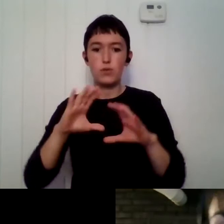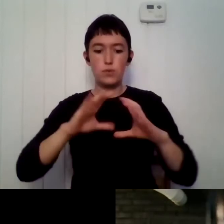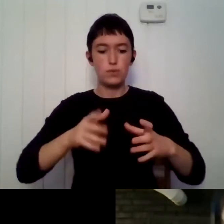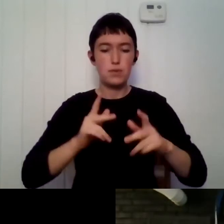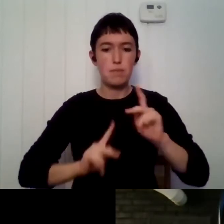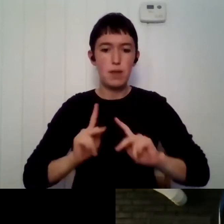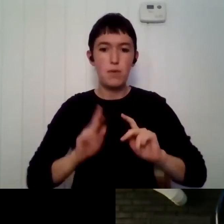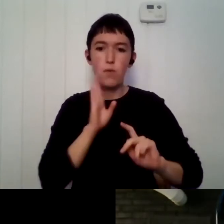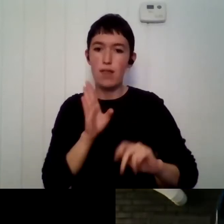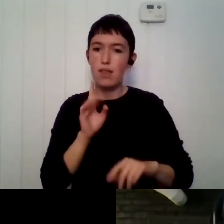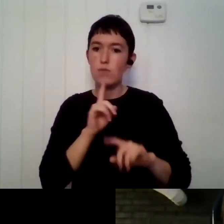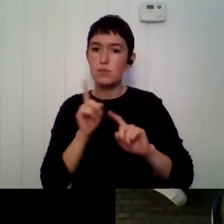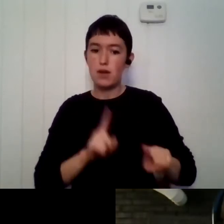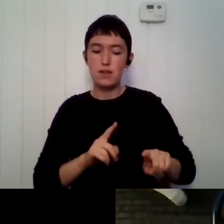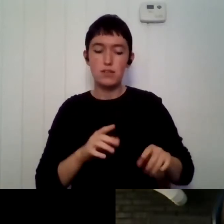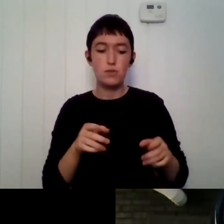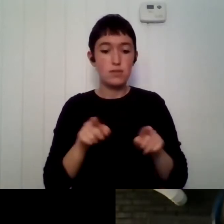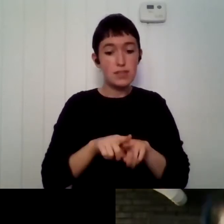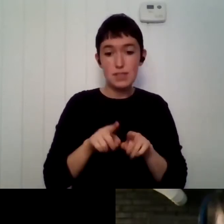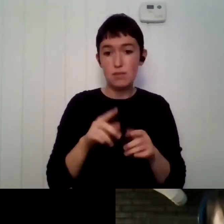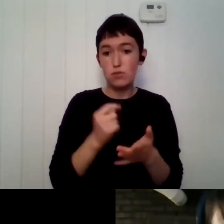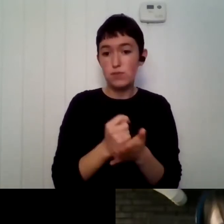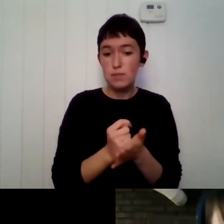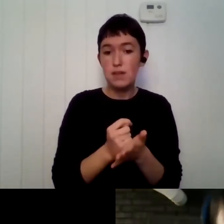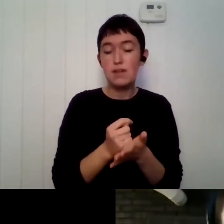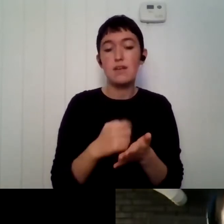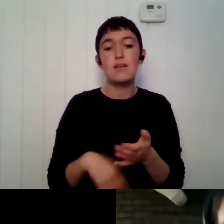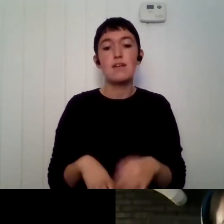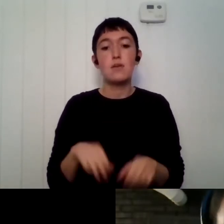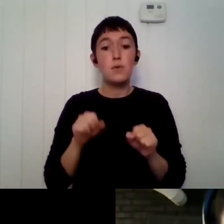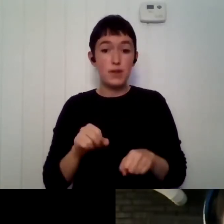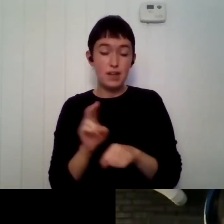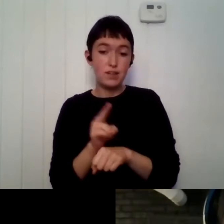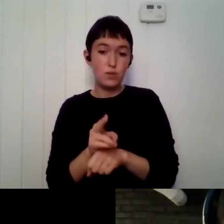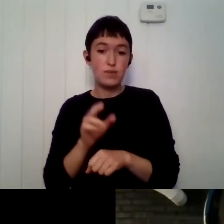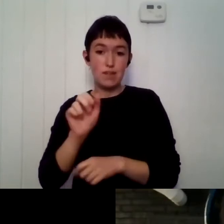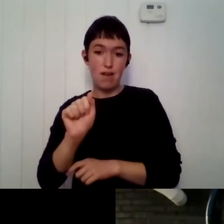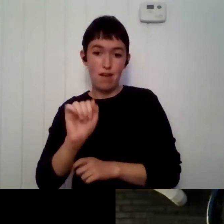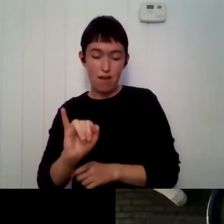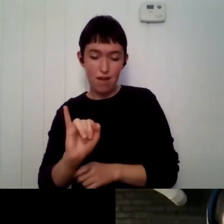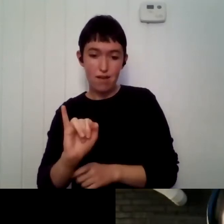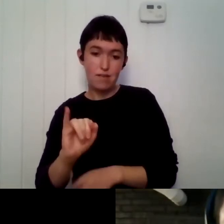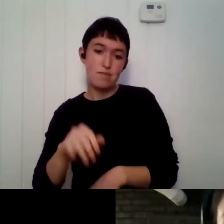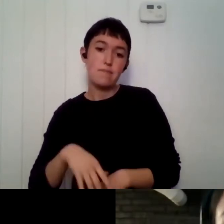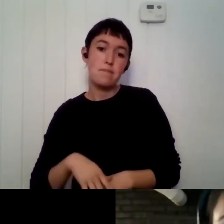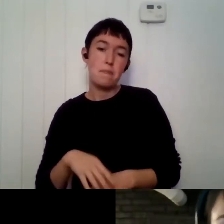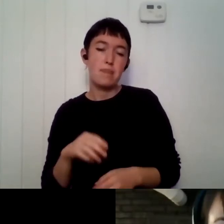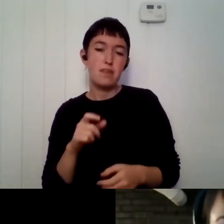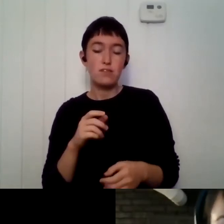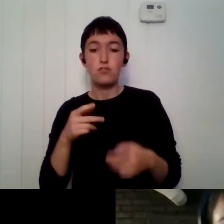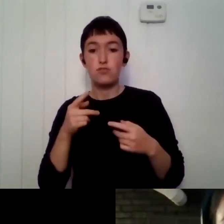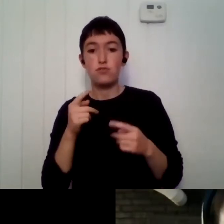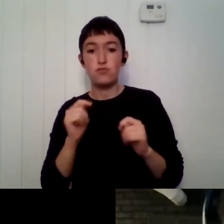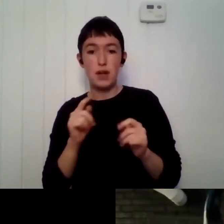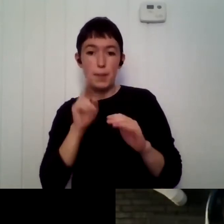to maybe the same treatment. And you can certainly use like artificial intelligence in order to predict this. So